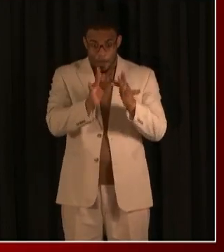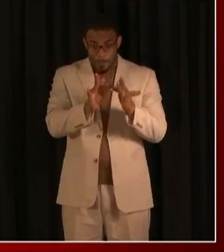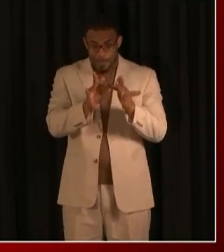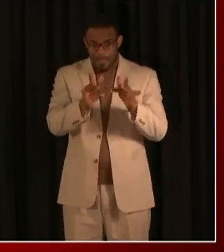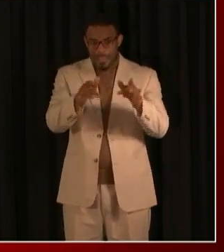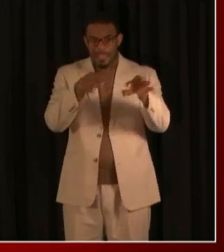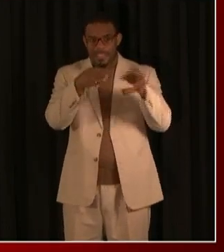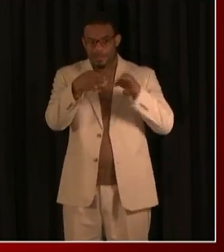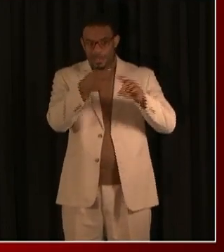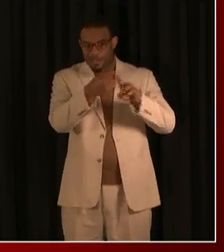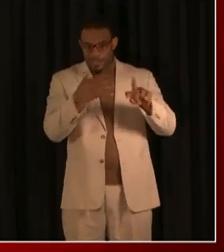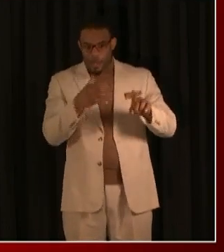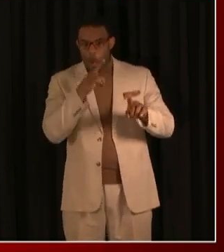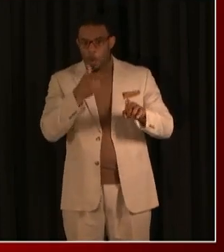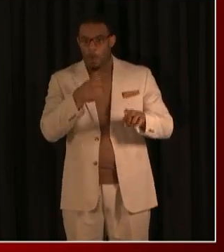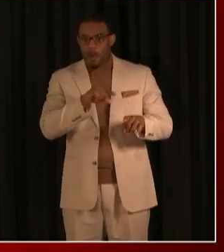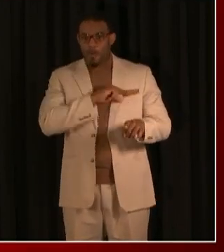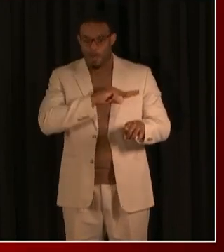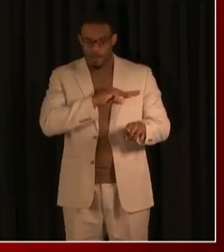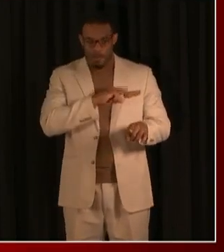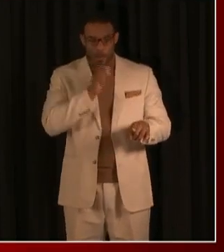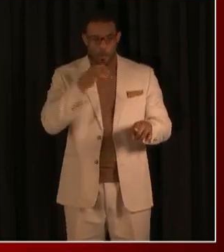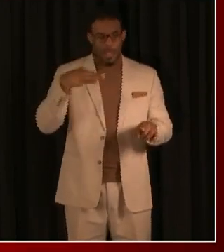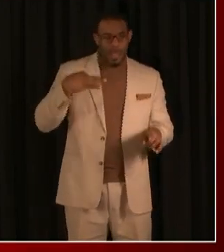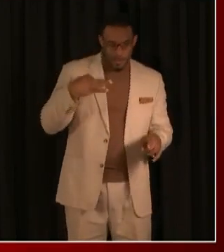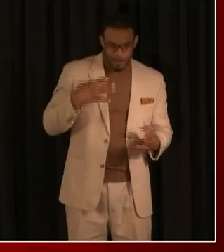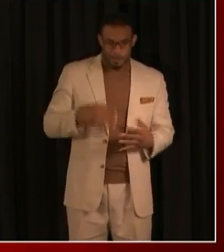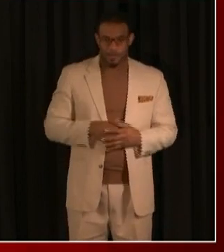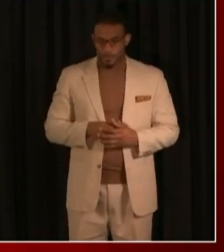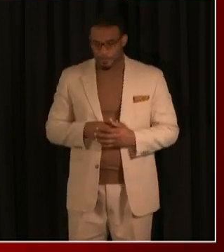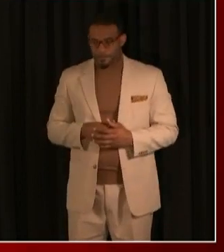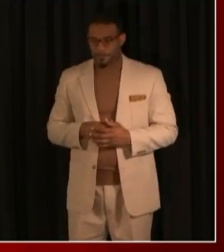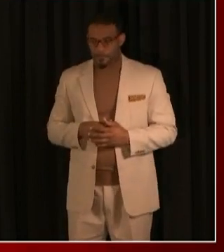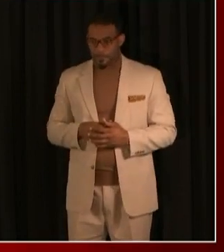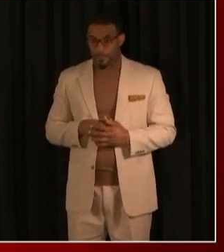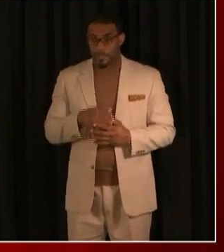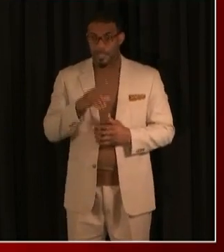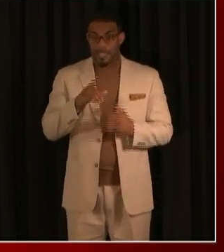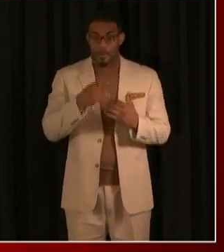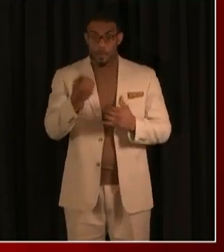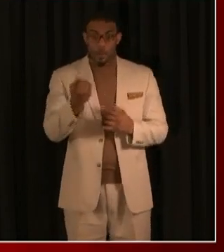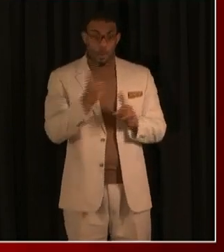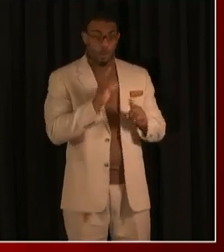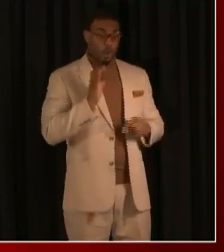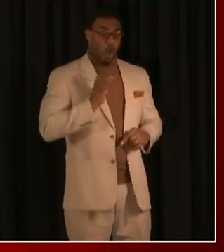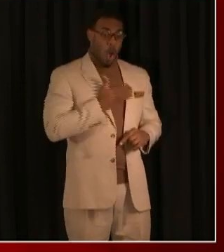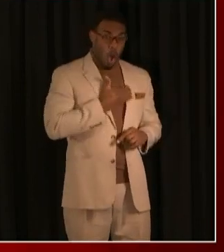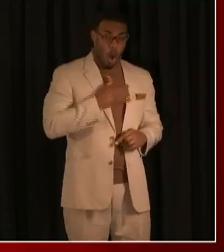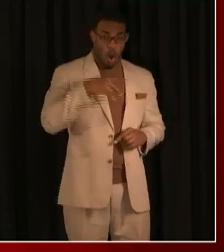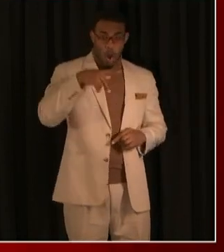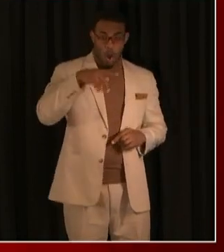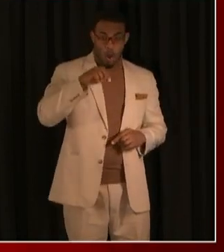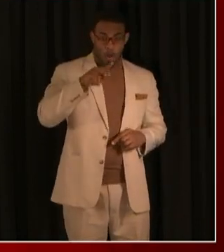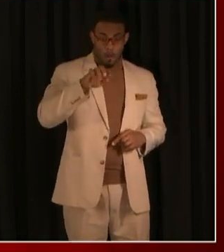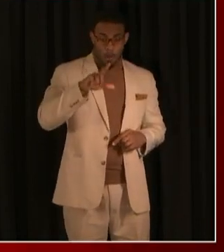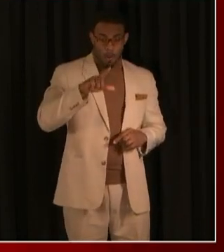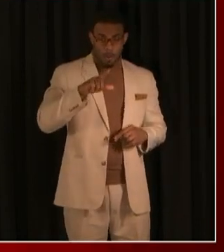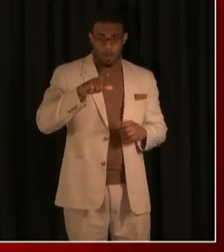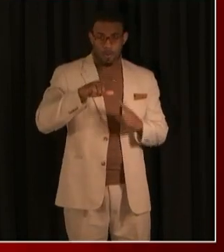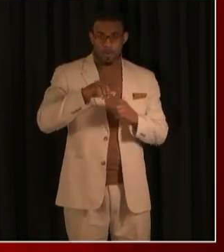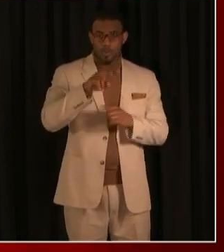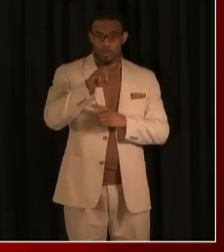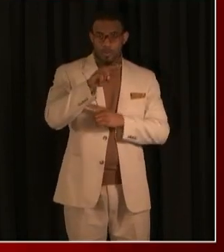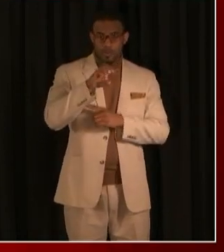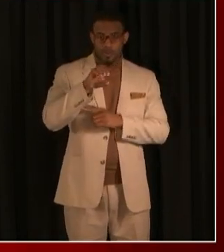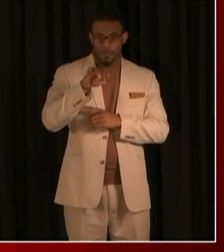federally qualified health centers in the community, where we've also initially enrolled in the portal and now since have pulled back so that they can